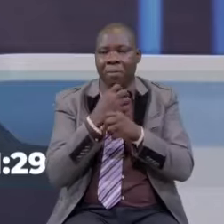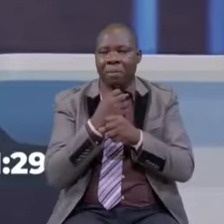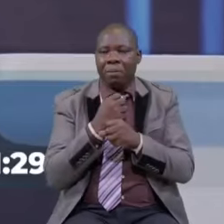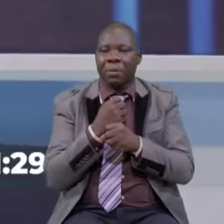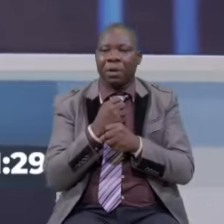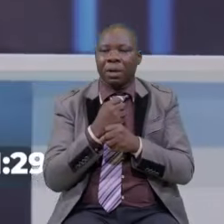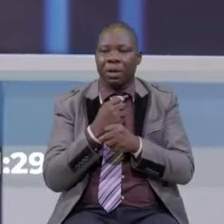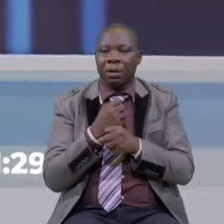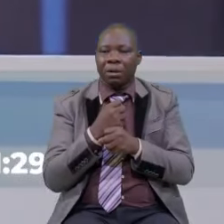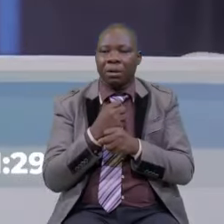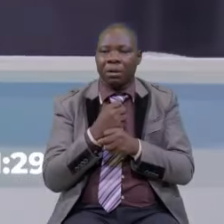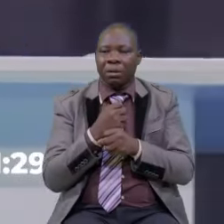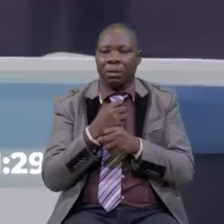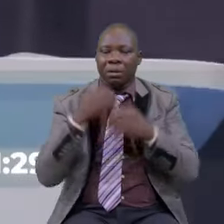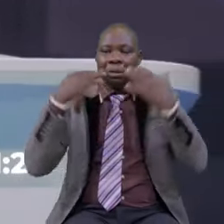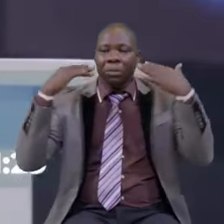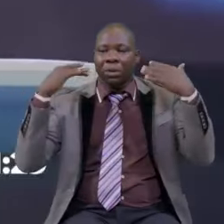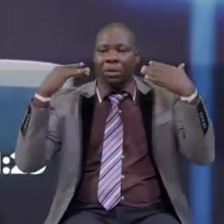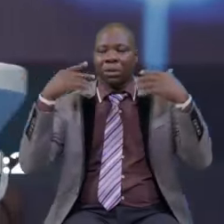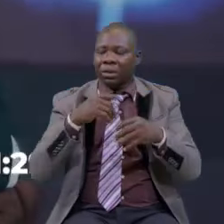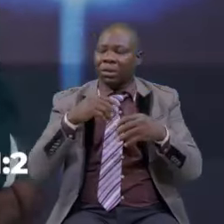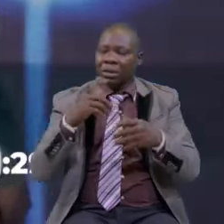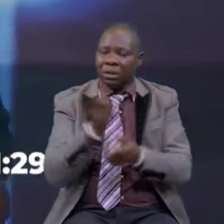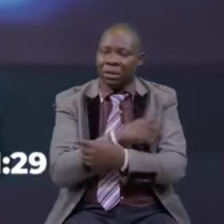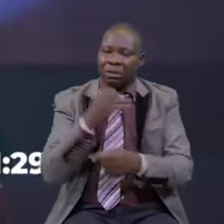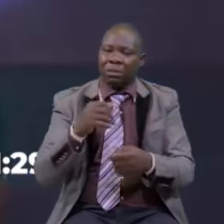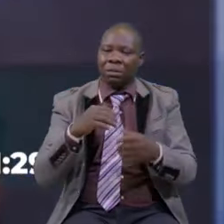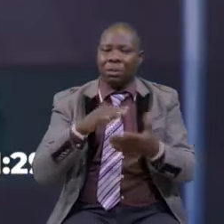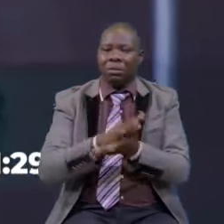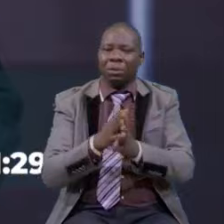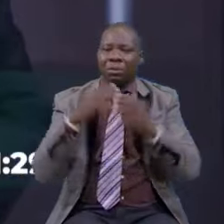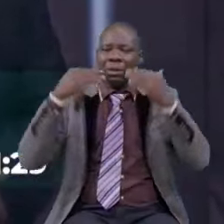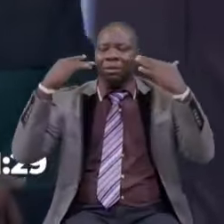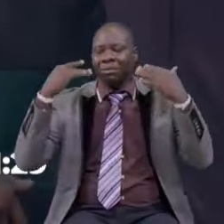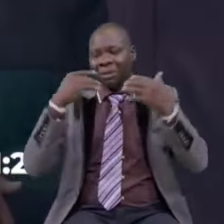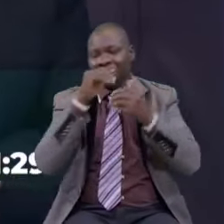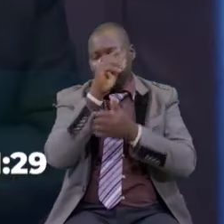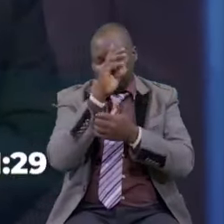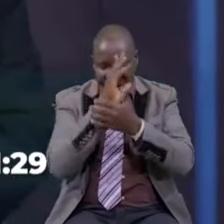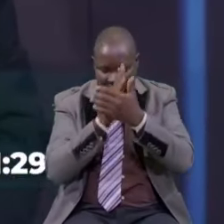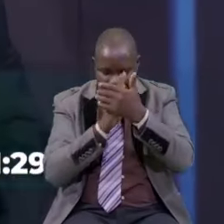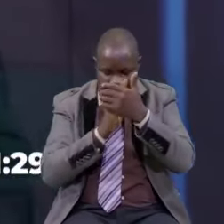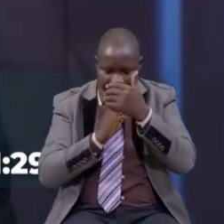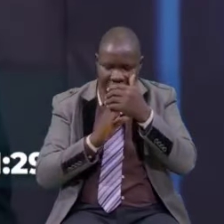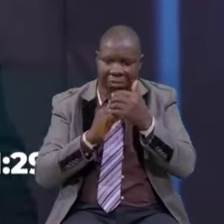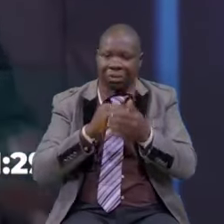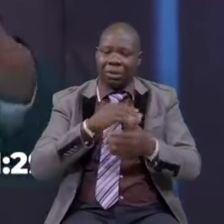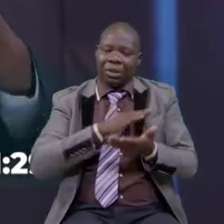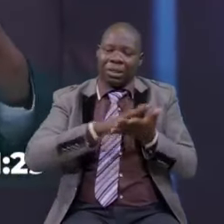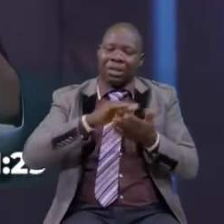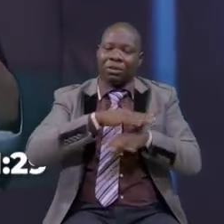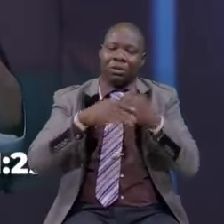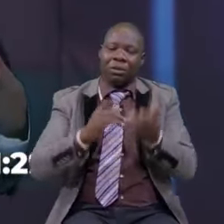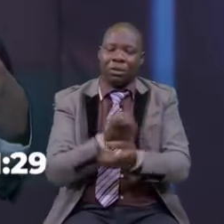being meek and humble and gentle and nice, all those days are gone. They say, now,